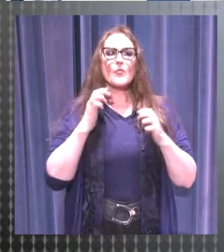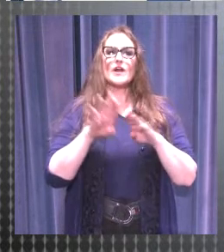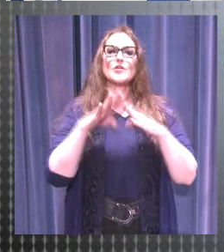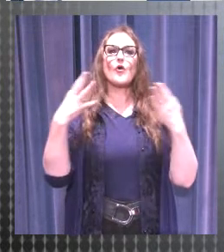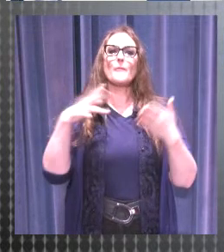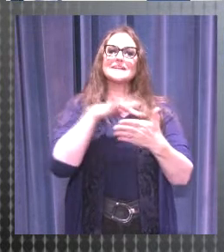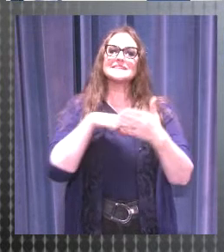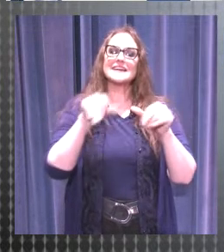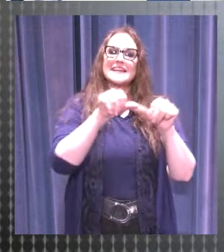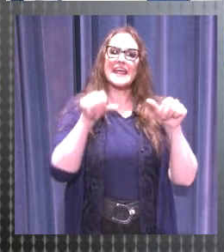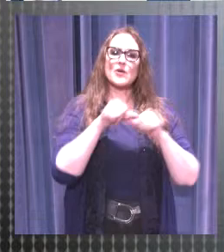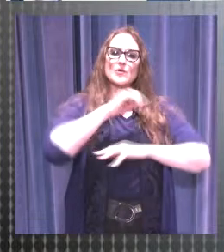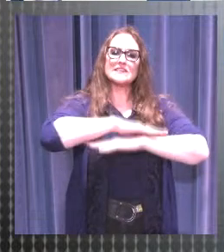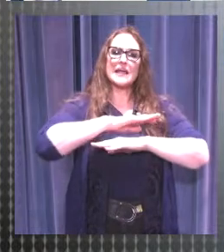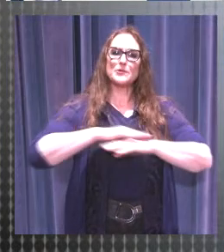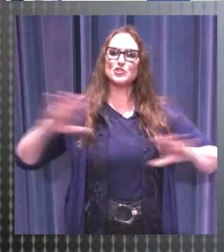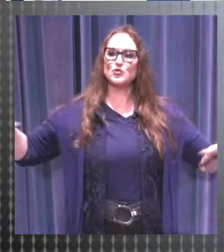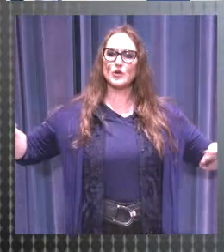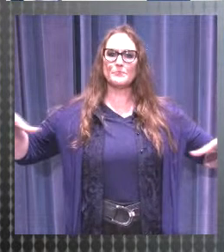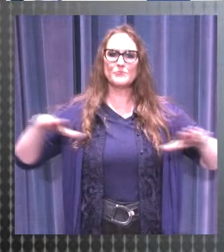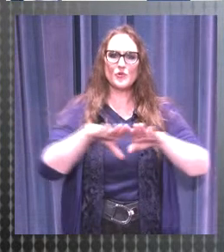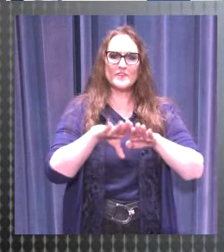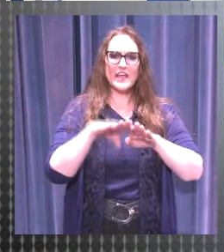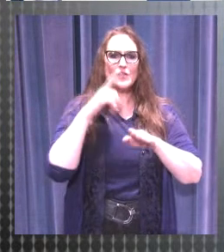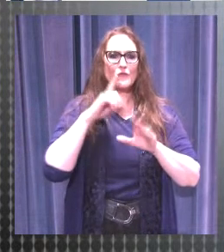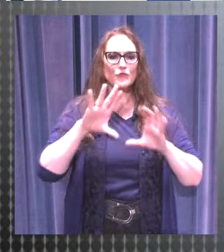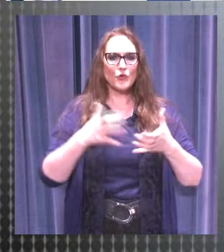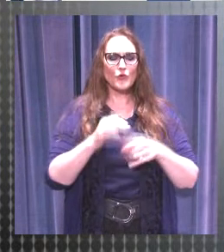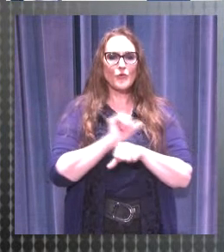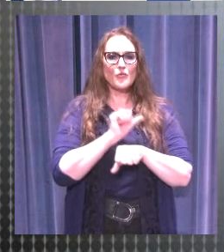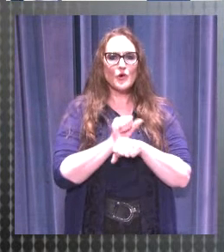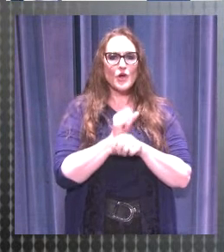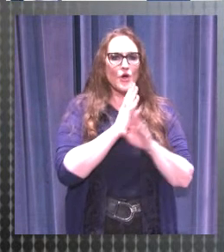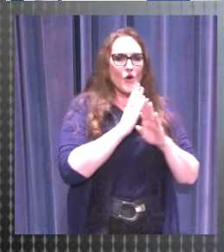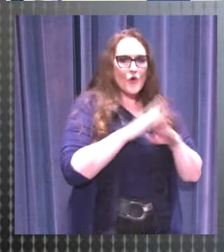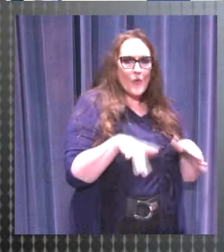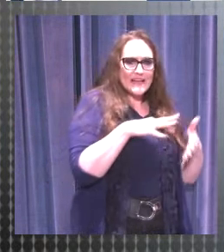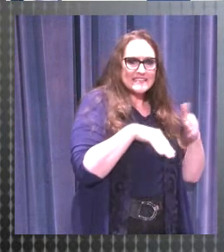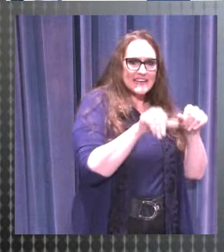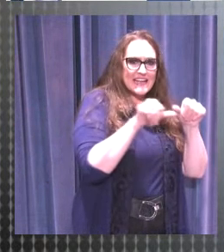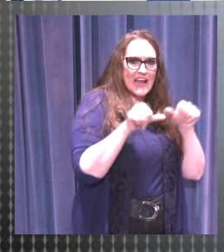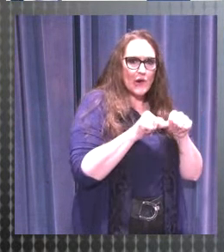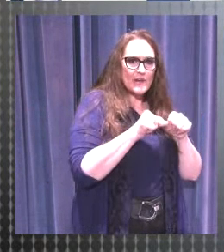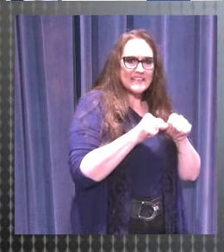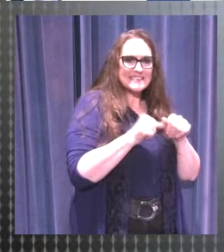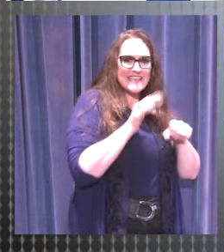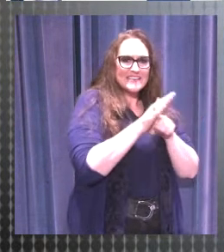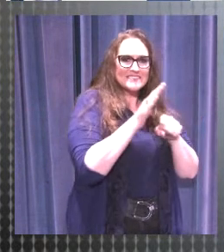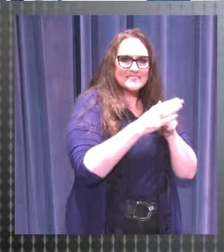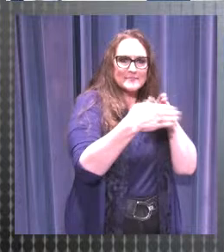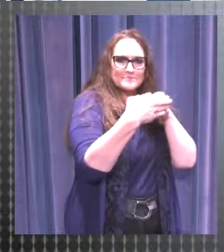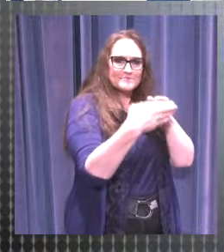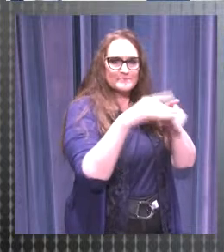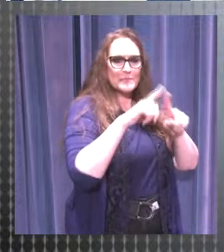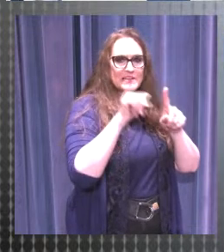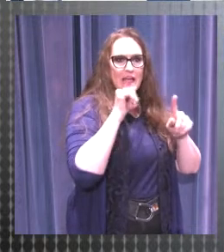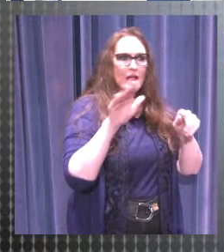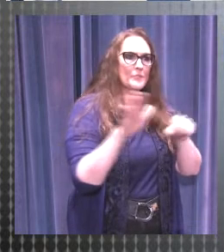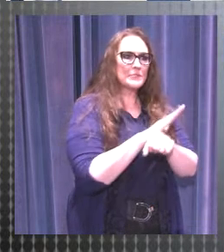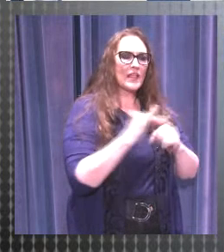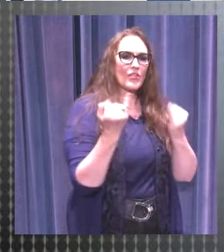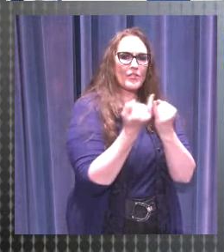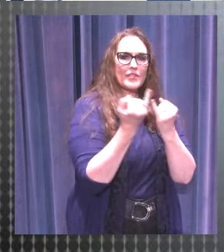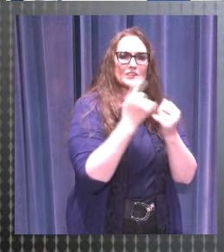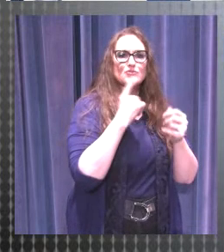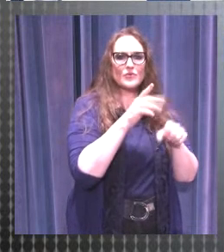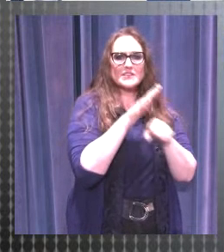with tables that could be moved together for group work, quiet study areas sufficiently blocked off but not isolated entirely to maintain